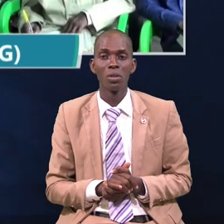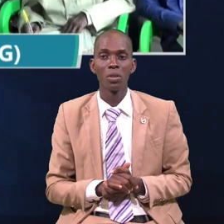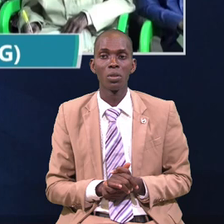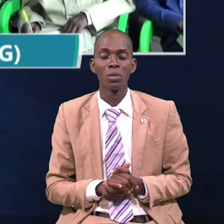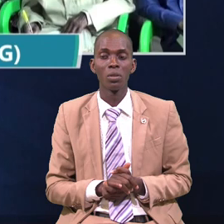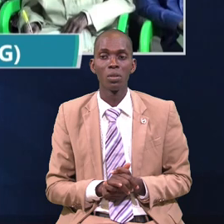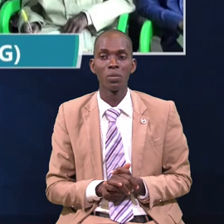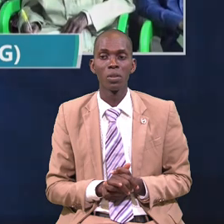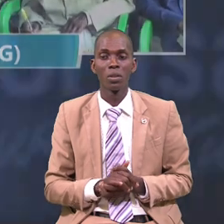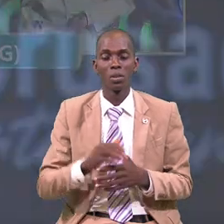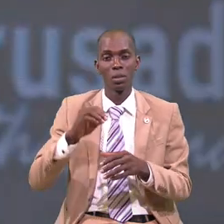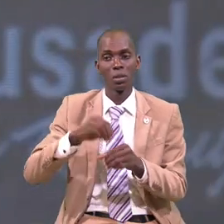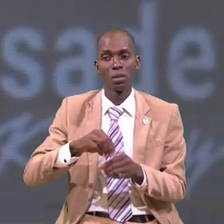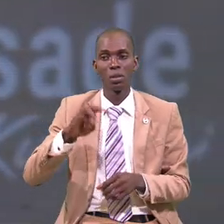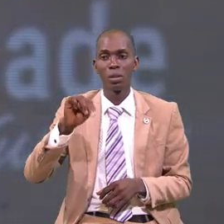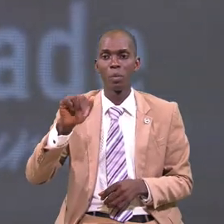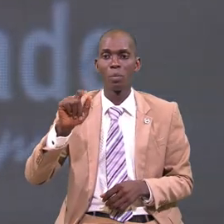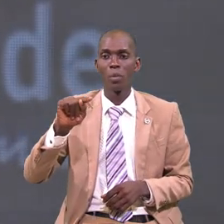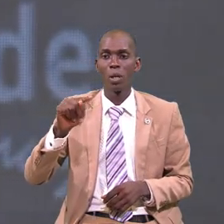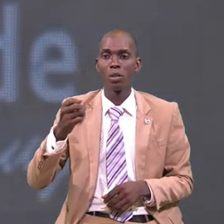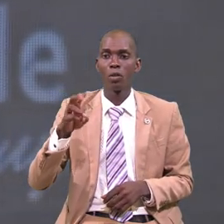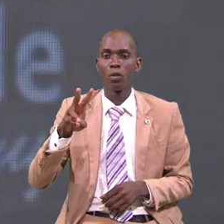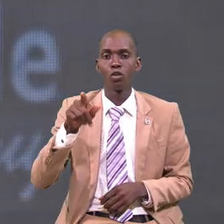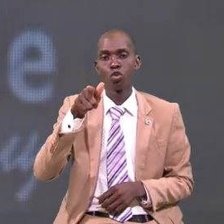In Matthew chapter 24, verse 21.